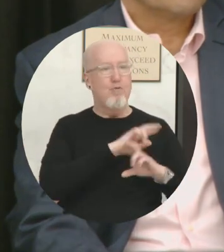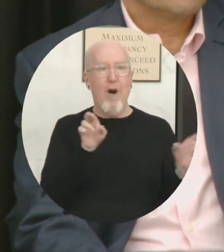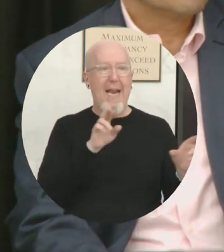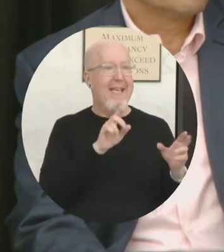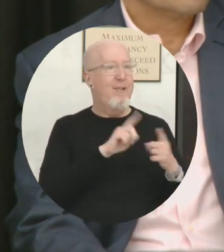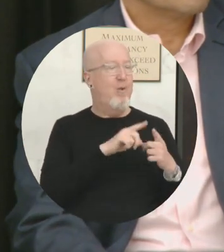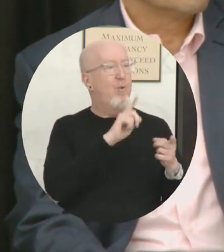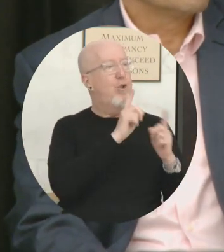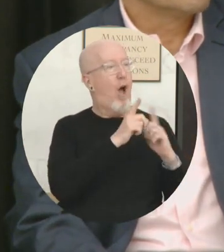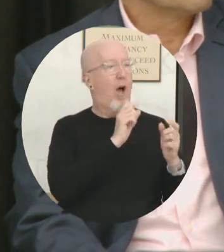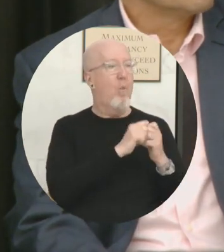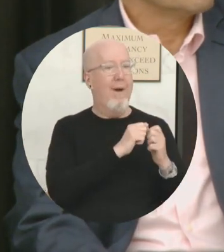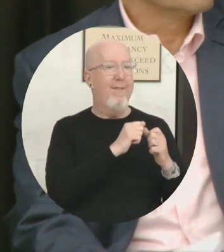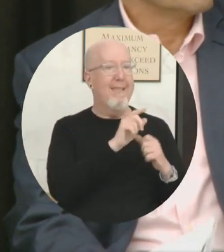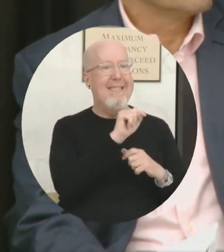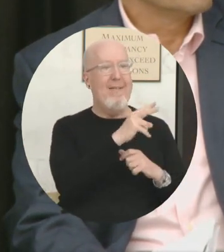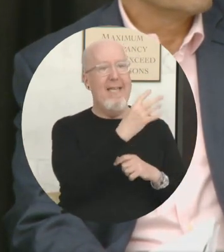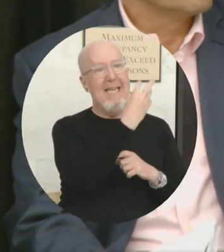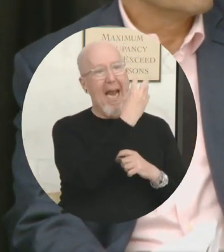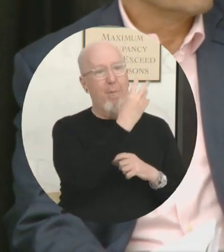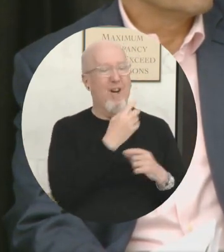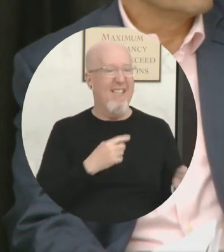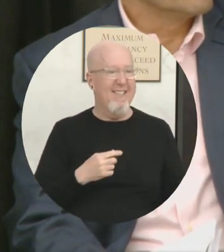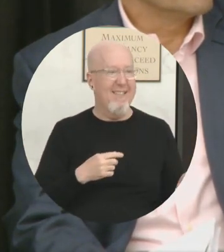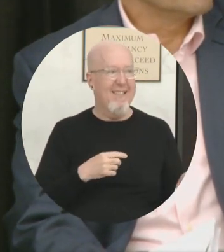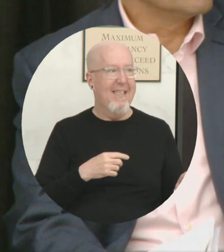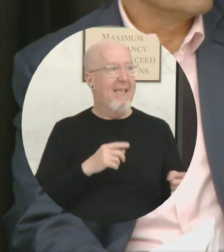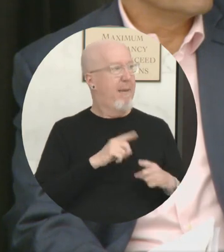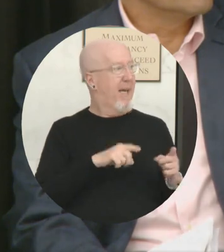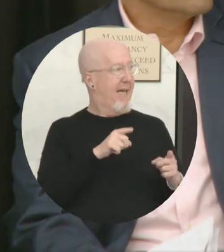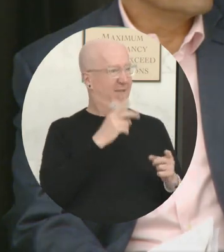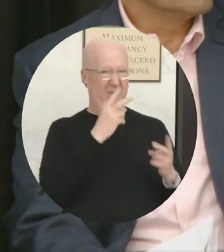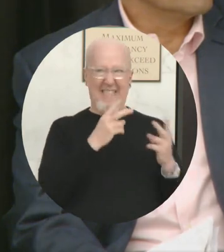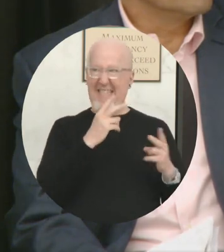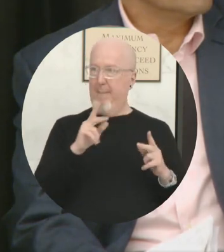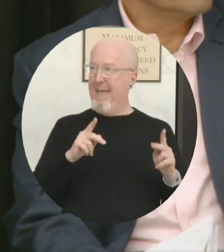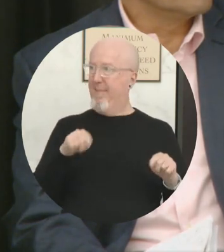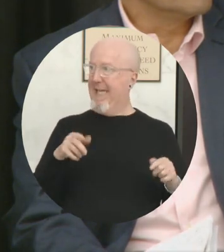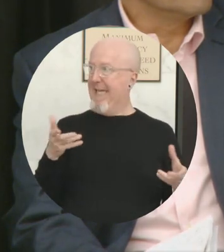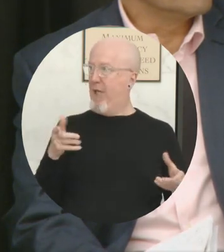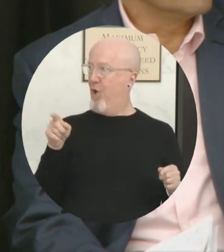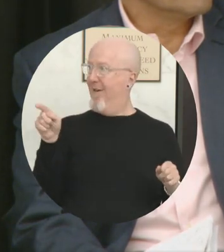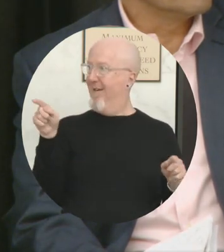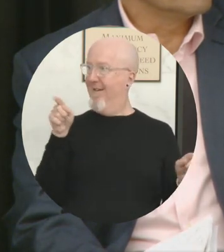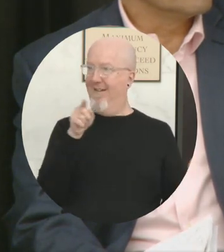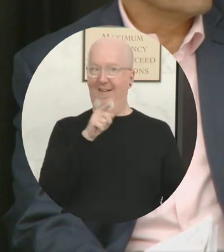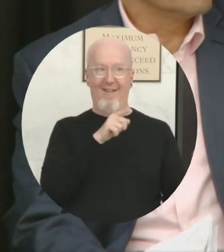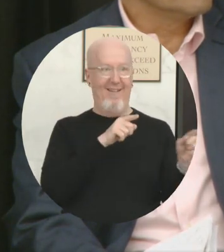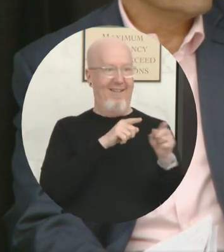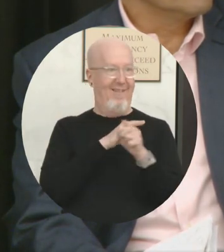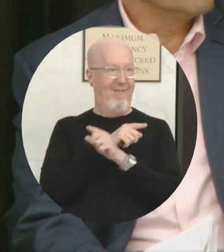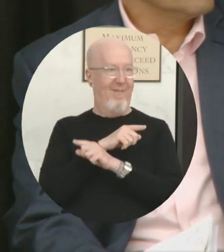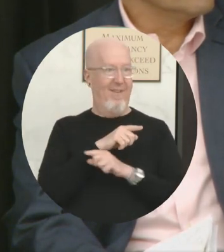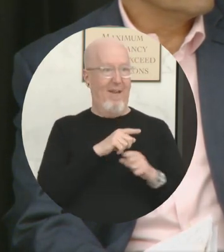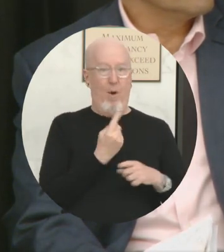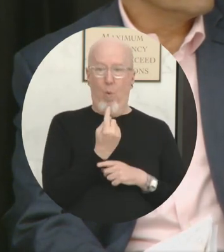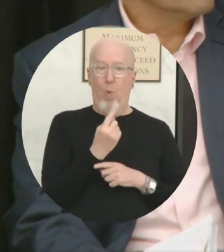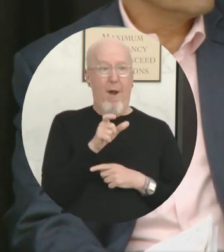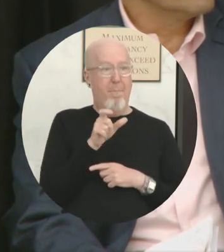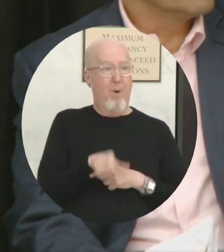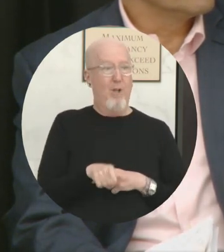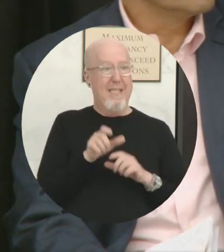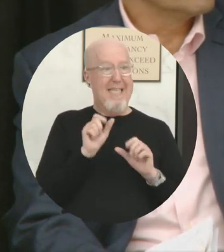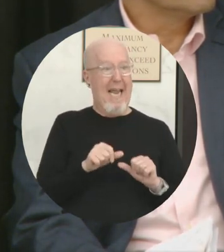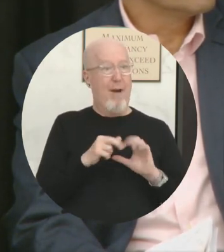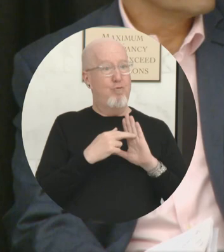space and you see the number of people who are in here partnering on the same work, you can't ever have one person trying to represent a